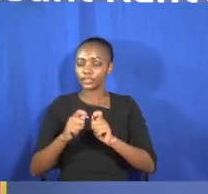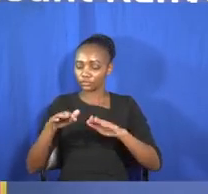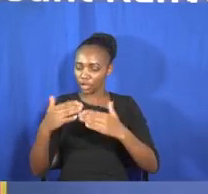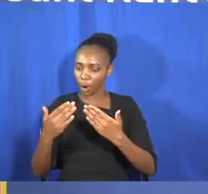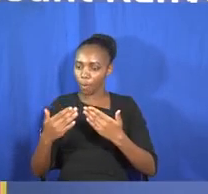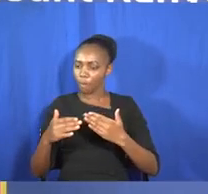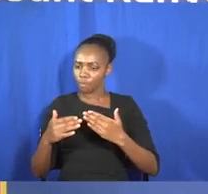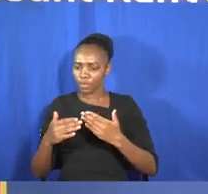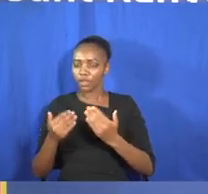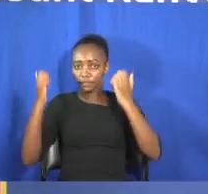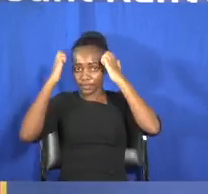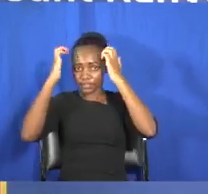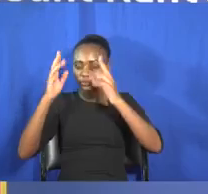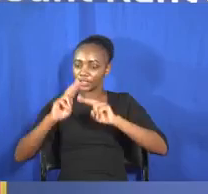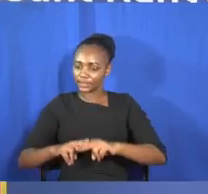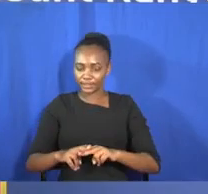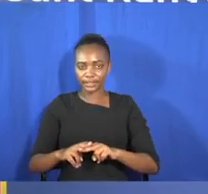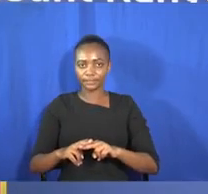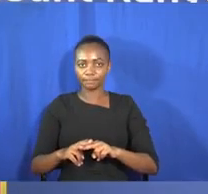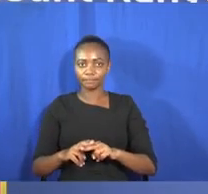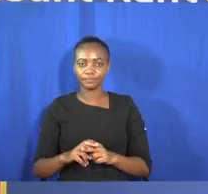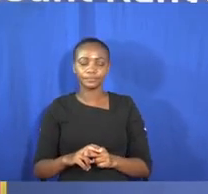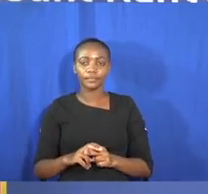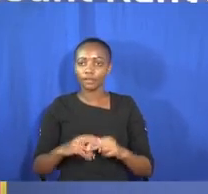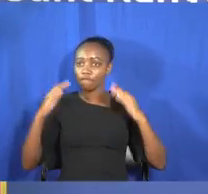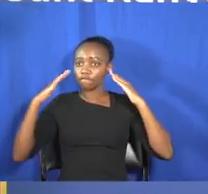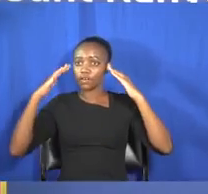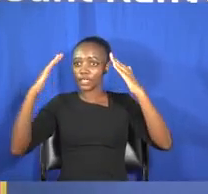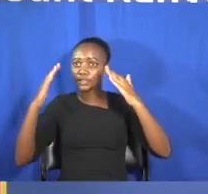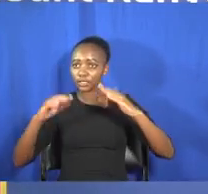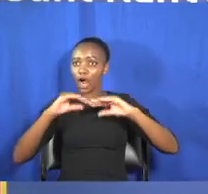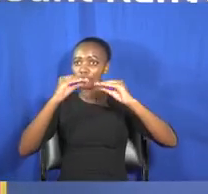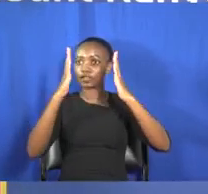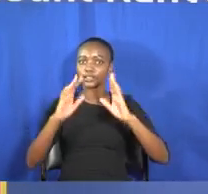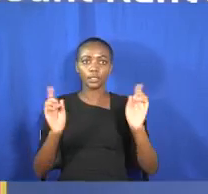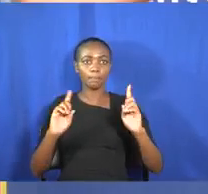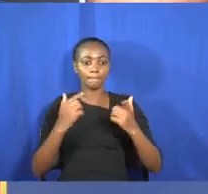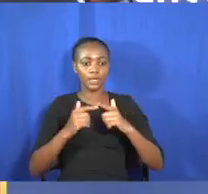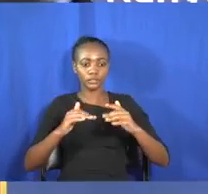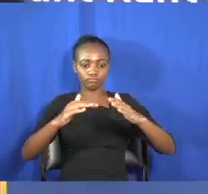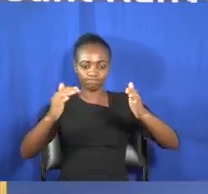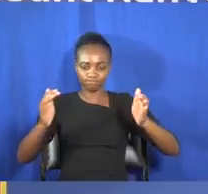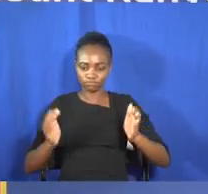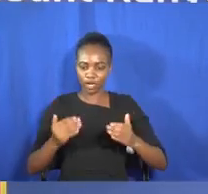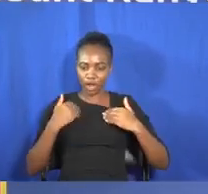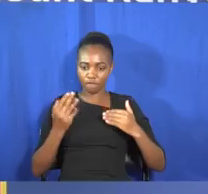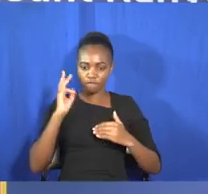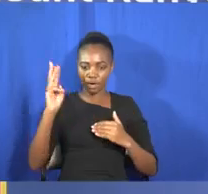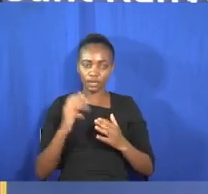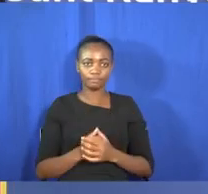going maybe to change the way the learners are sitting in the classroom, from desks which look at the teacher to desks which are brought